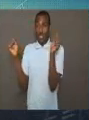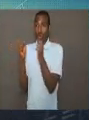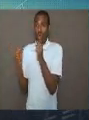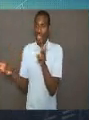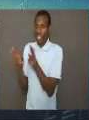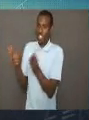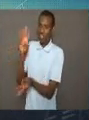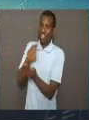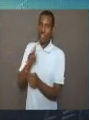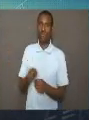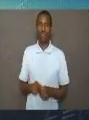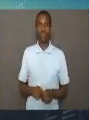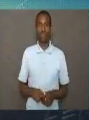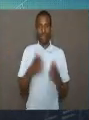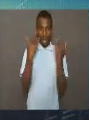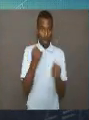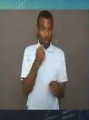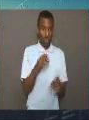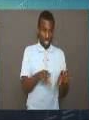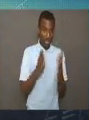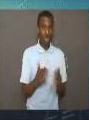Students, let us do another activity.